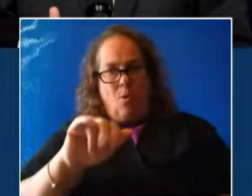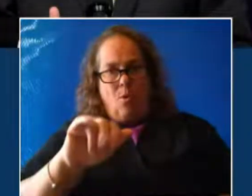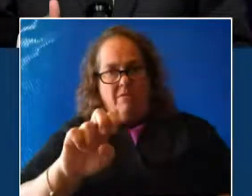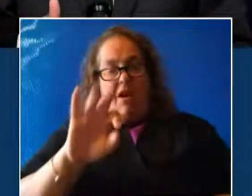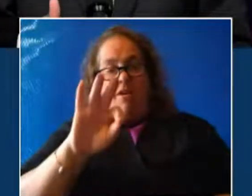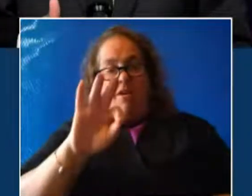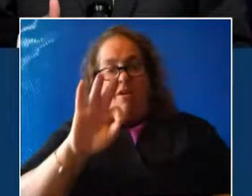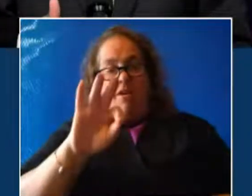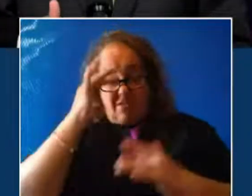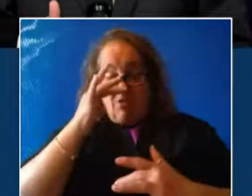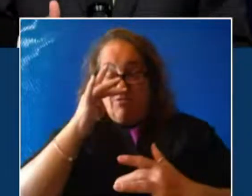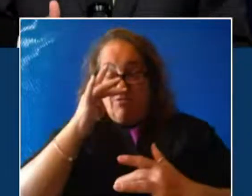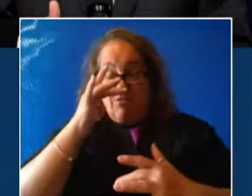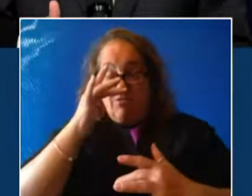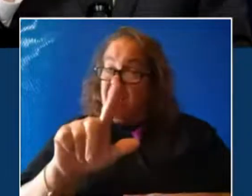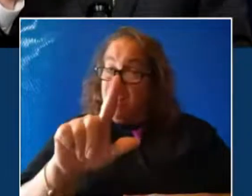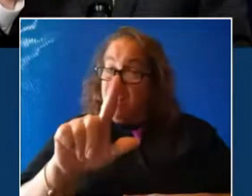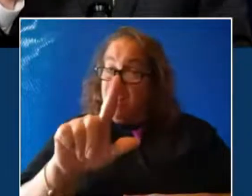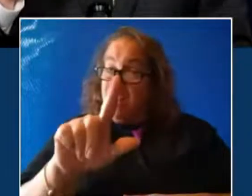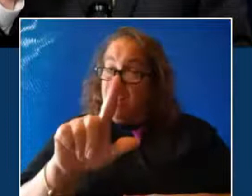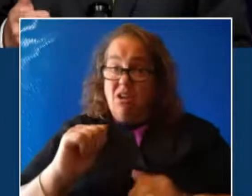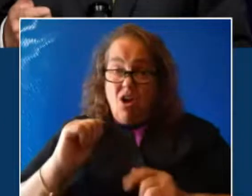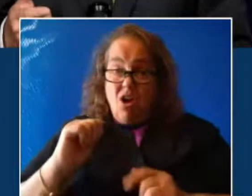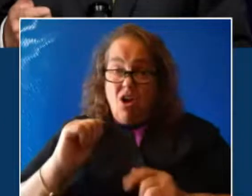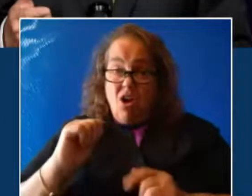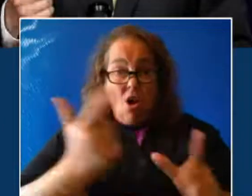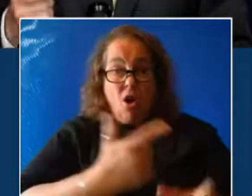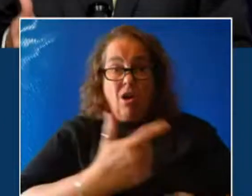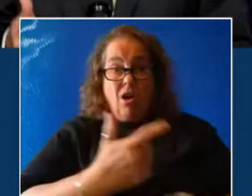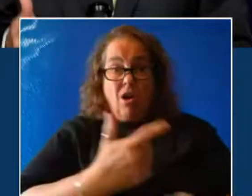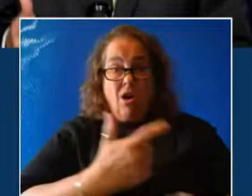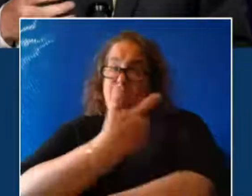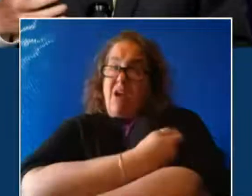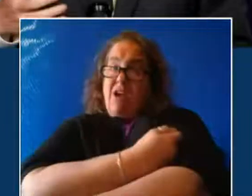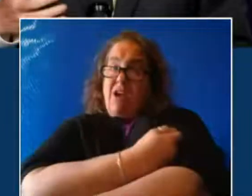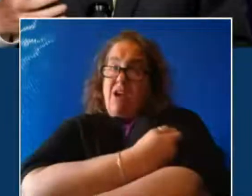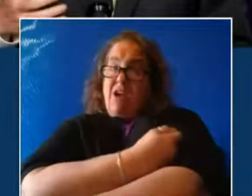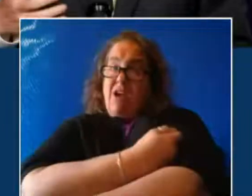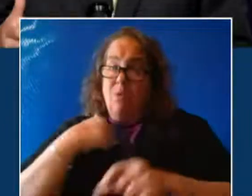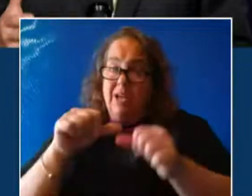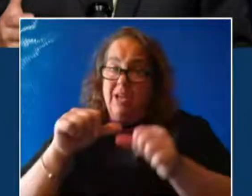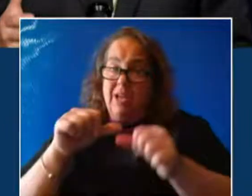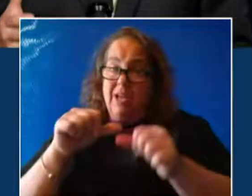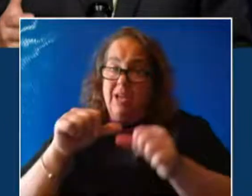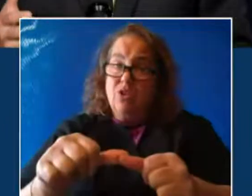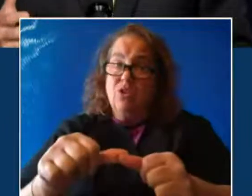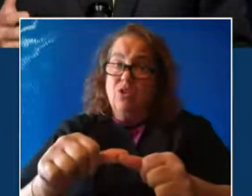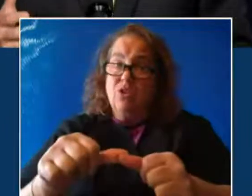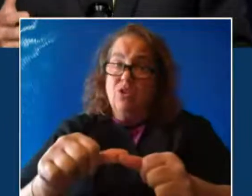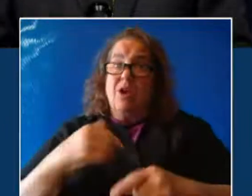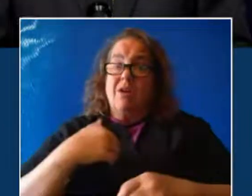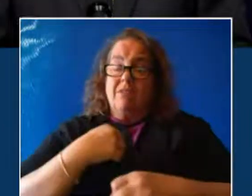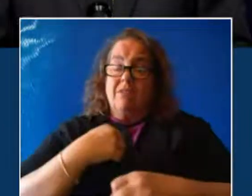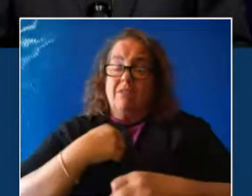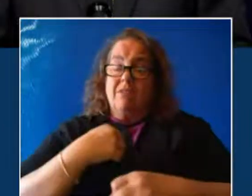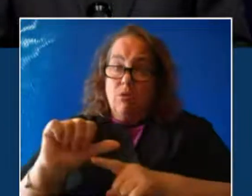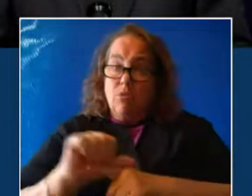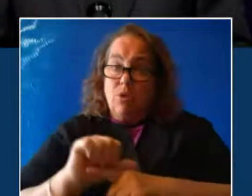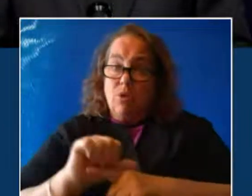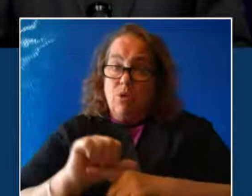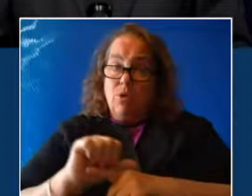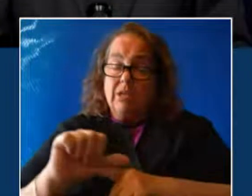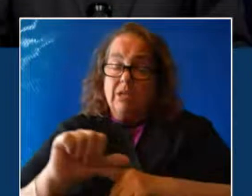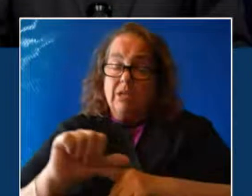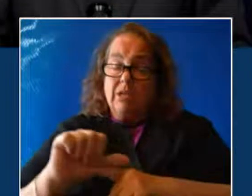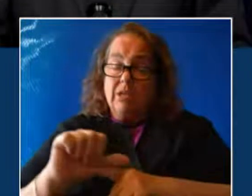everybody out and get vaccinated, and we continue to engage in safe practices until that happens. Now, will